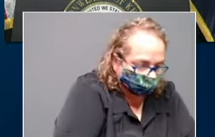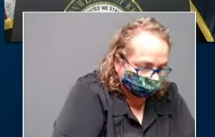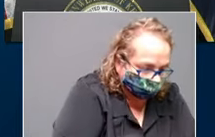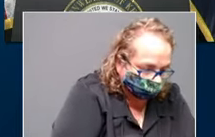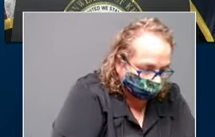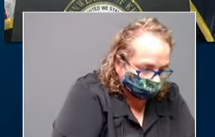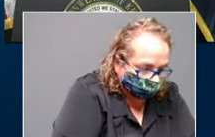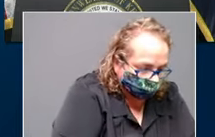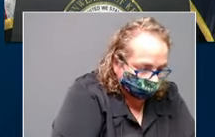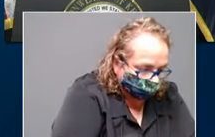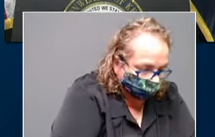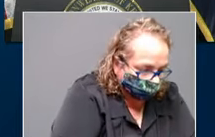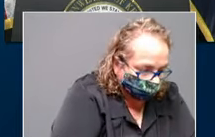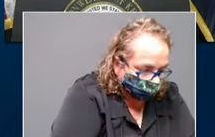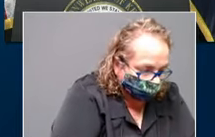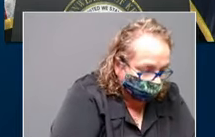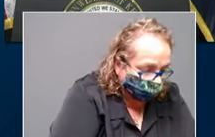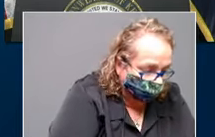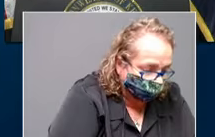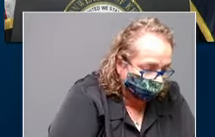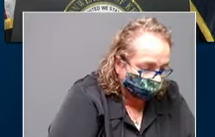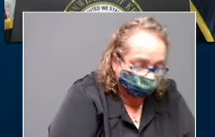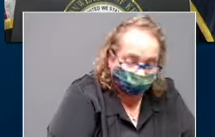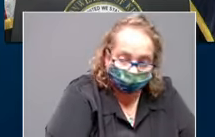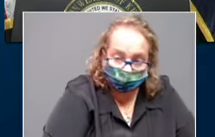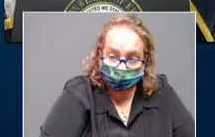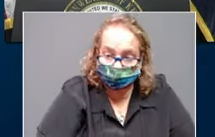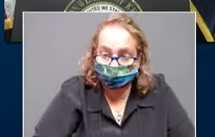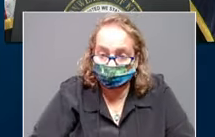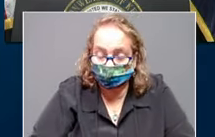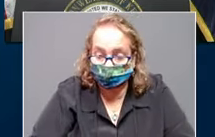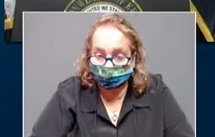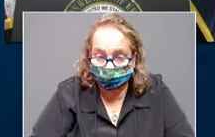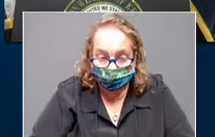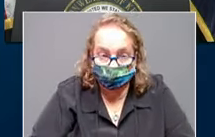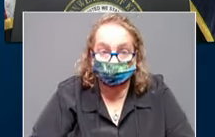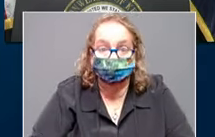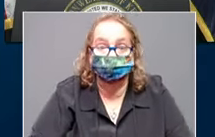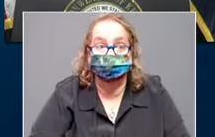please know that Brittany and I are thinking of you.